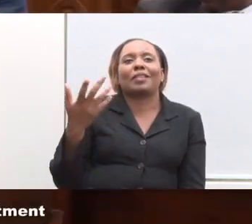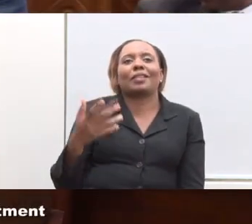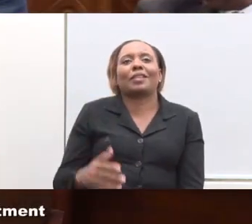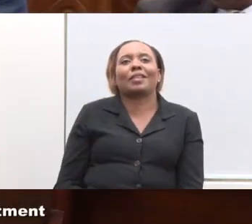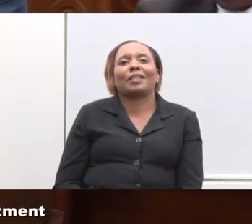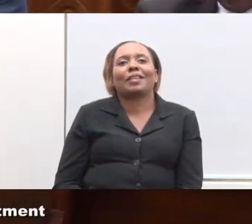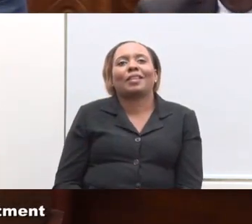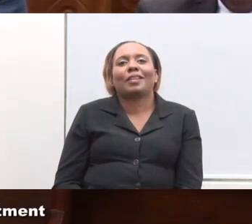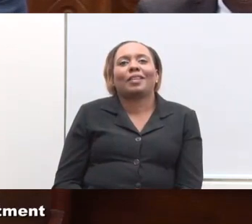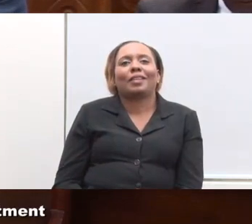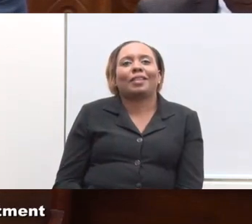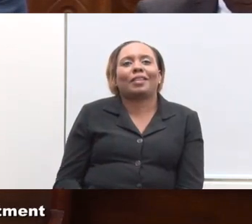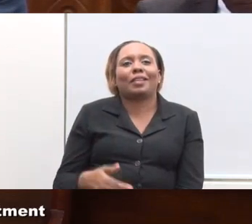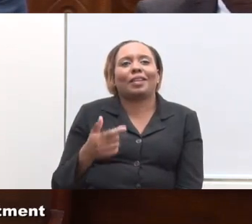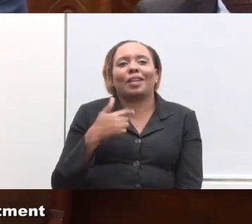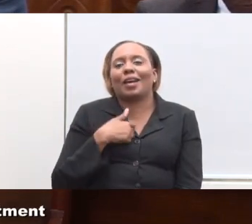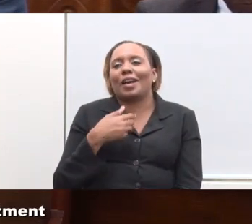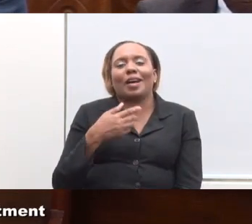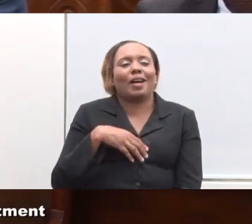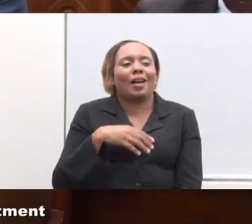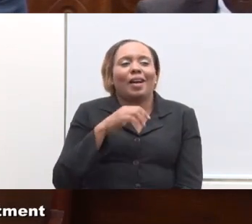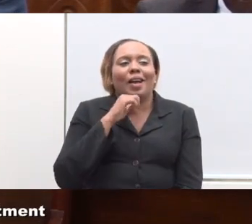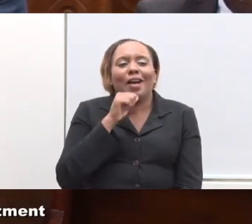I don't mean that disparagingly, sorry.